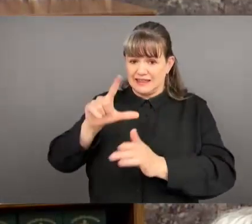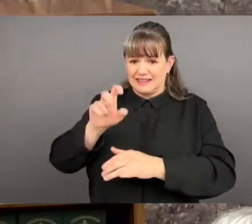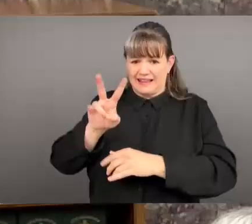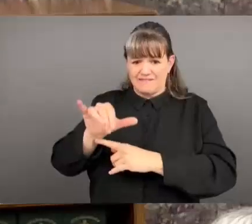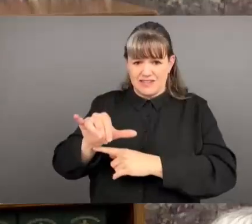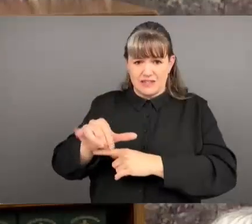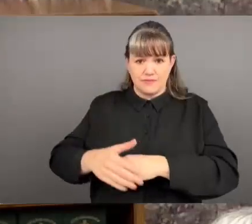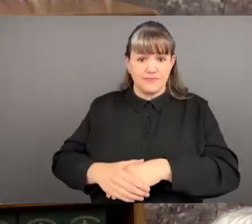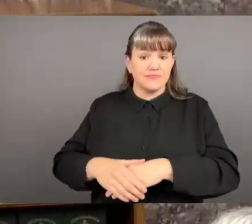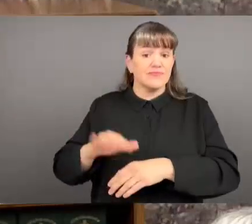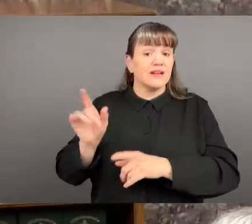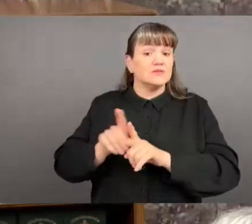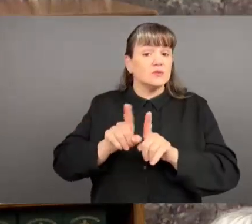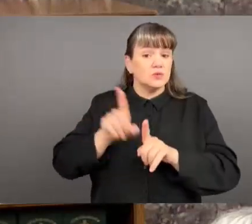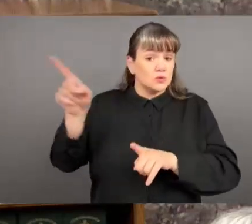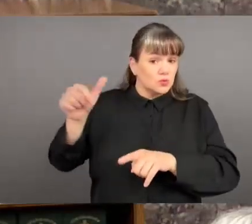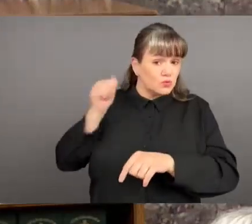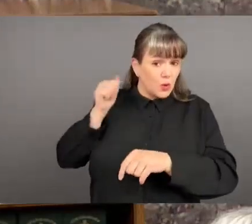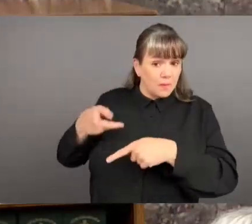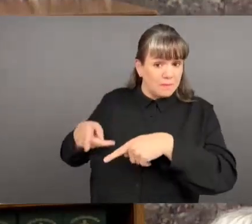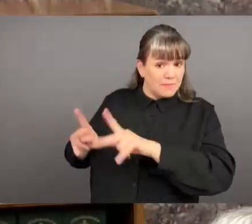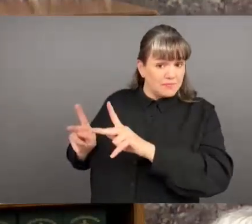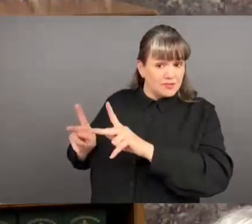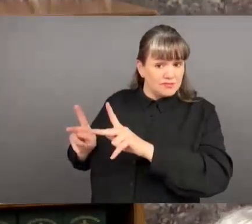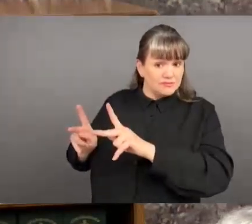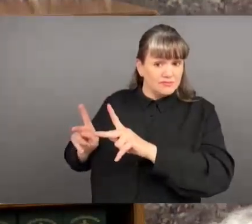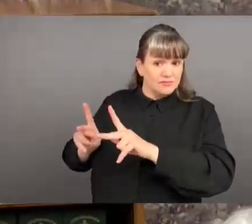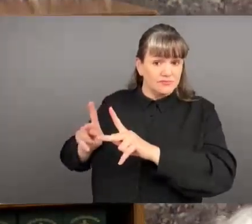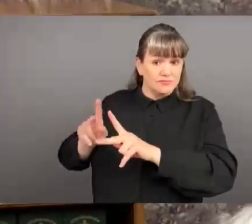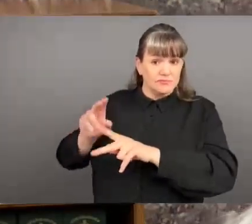also bring in a vehicle levy on British Columbians?